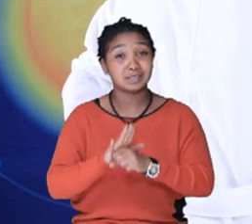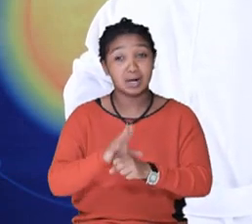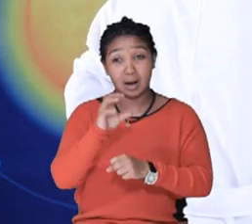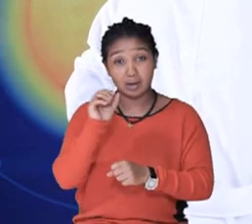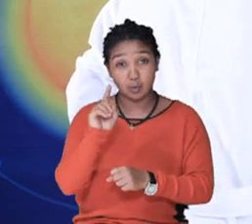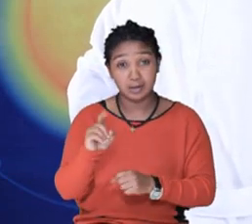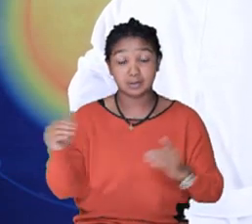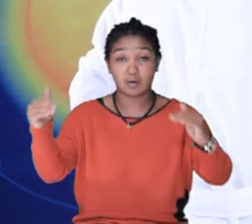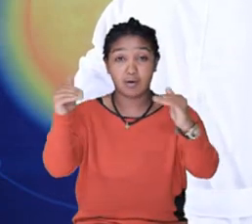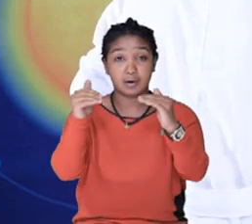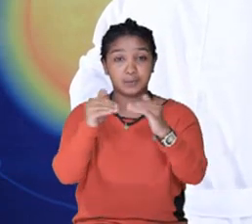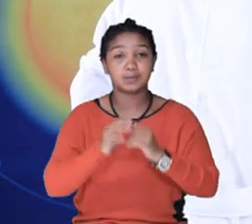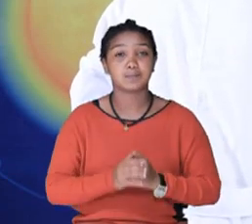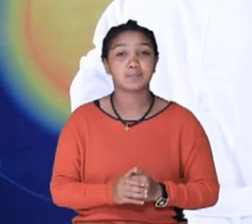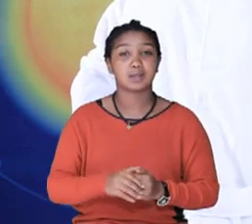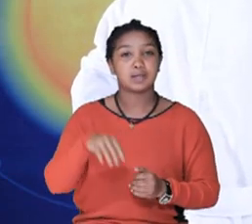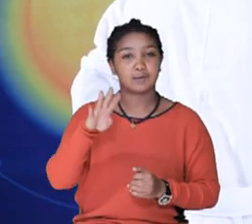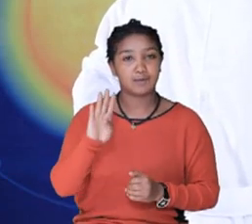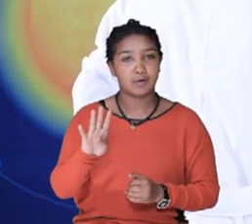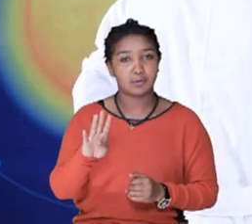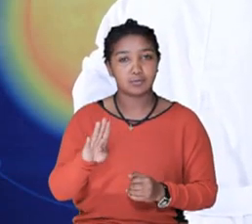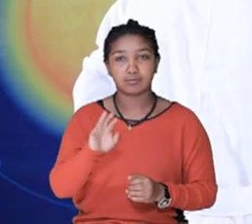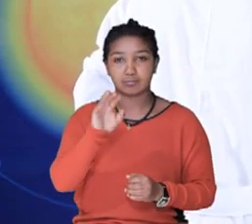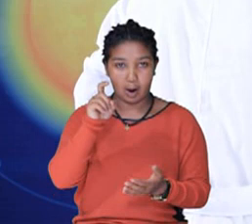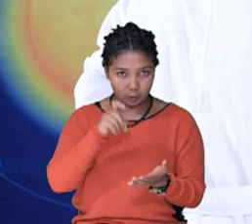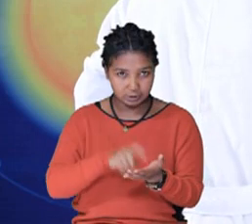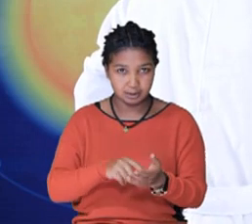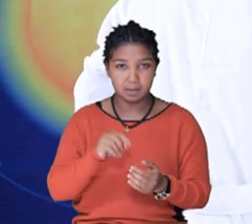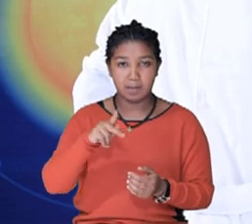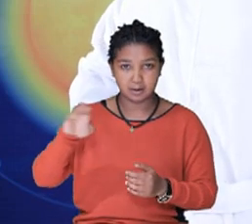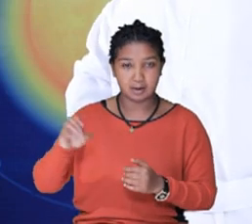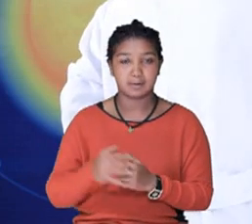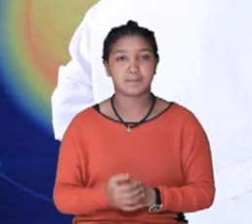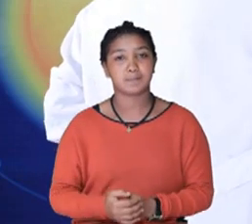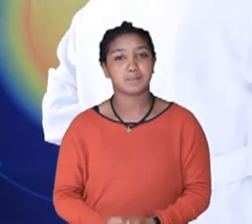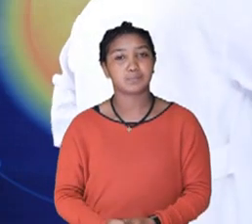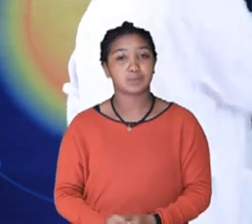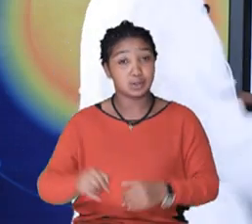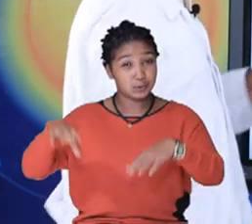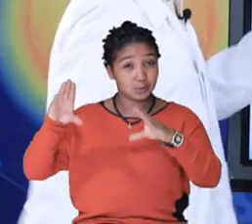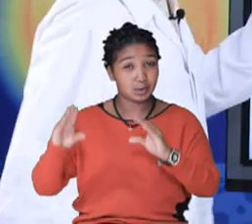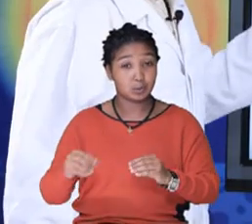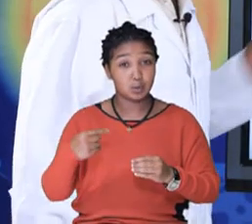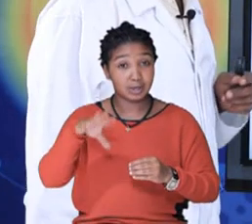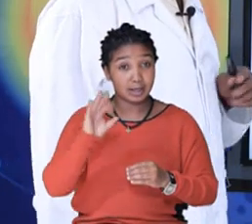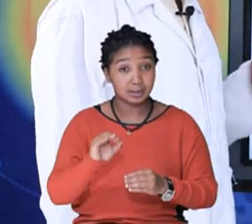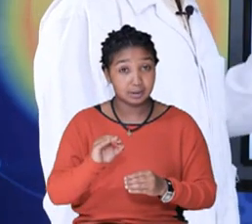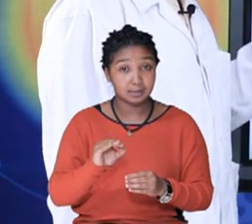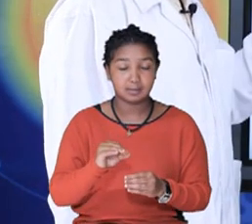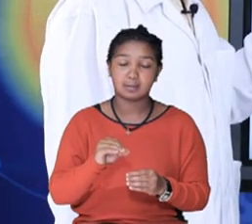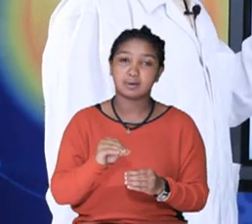at 1 is equal to 4,000 Pascal. Student, we get